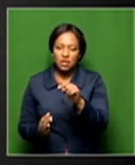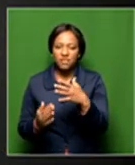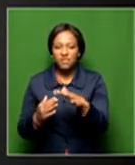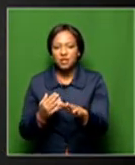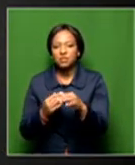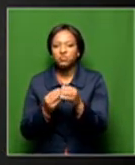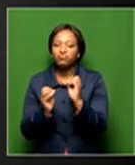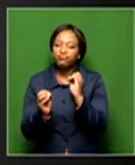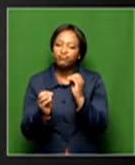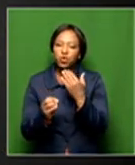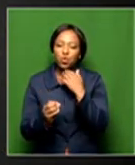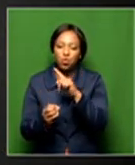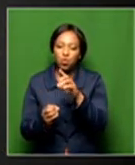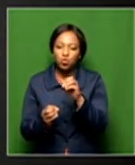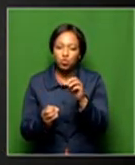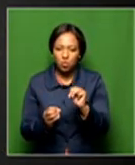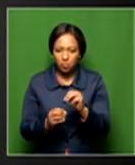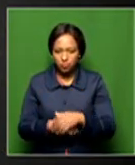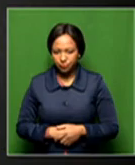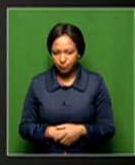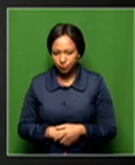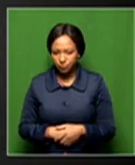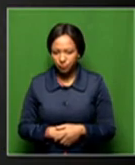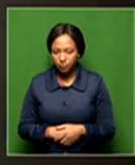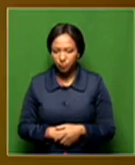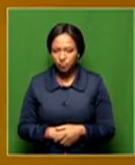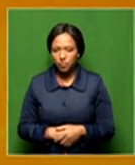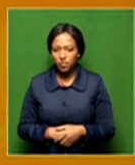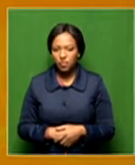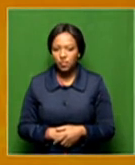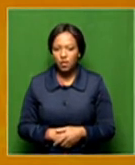All right, it is 5 minutes